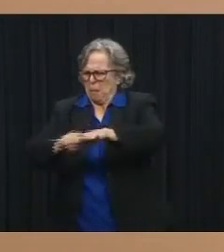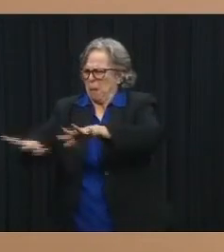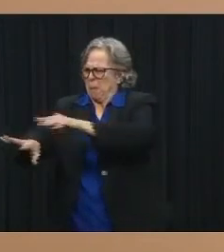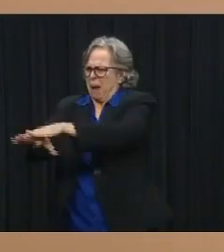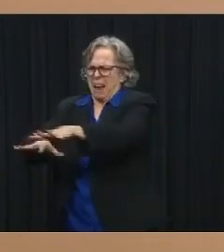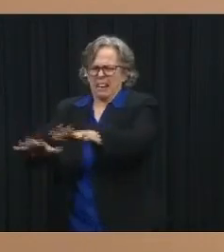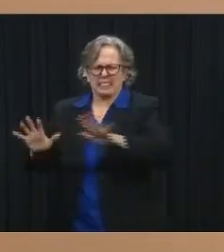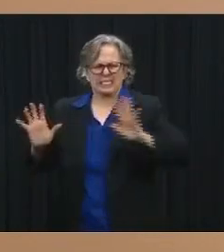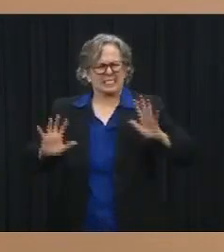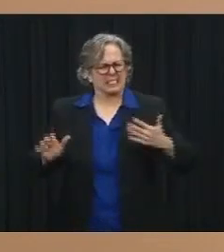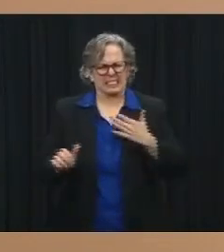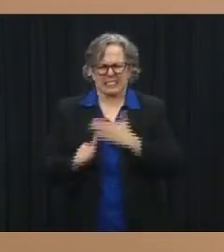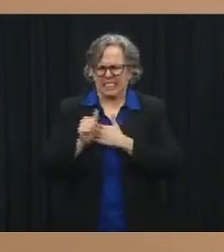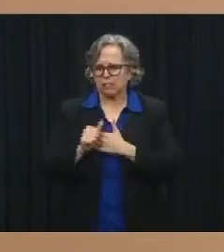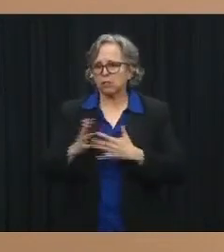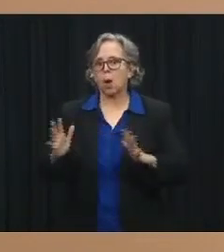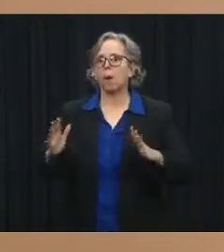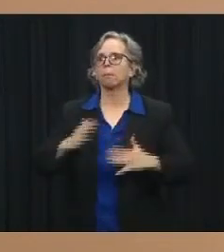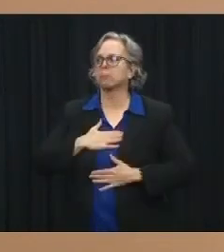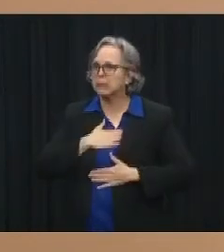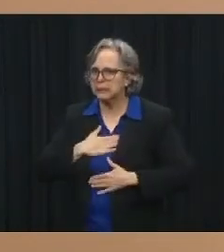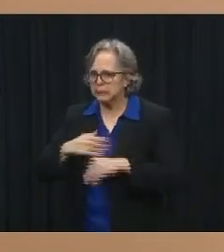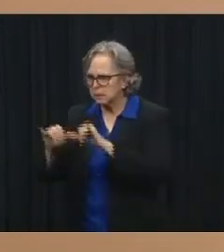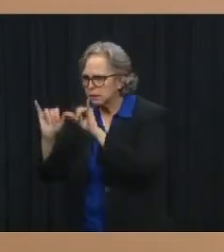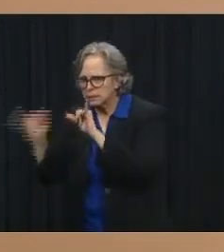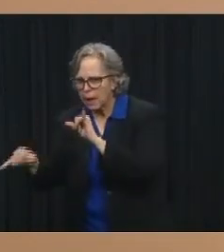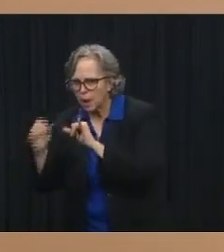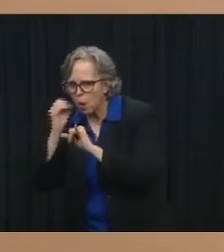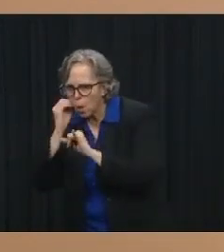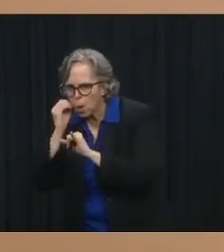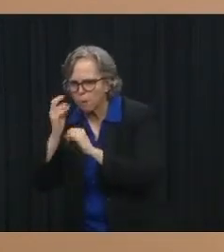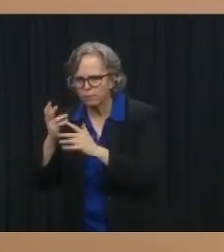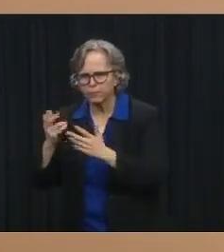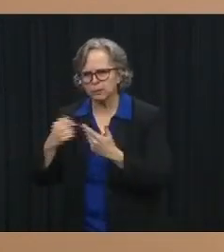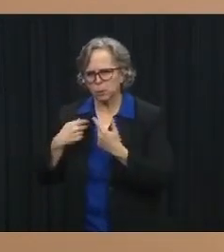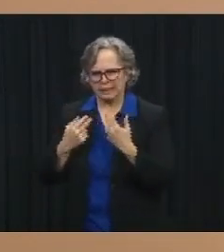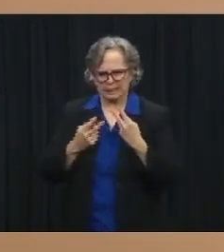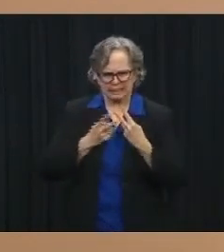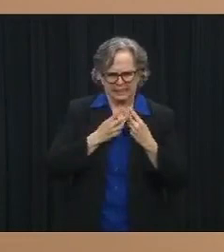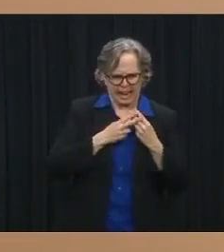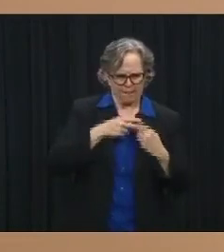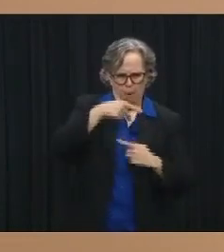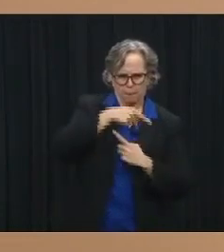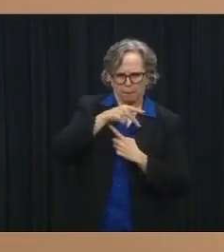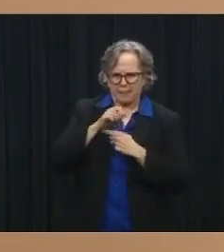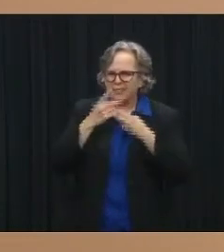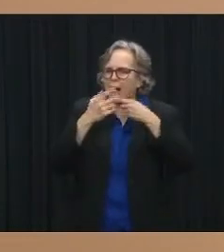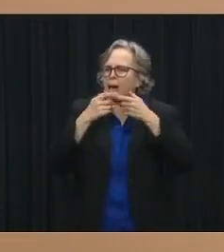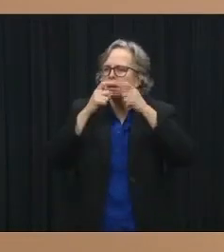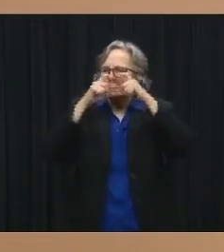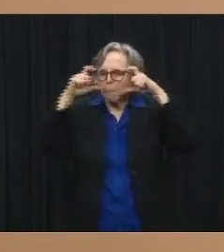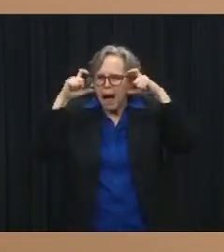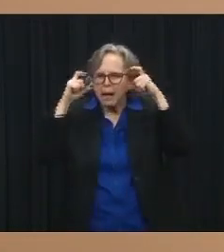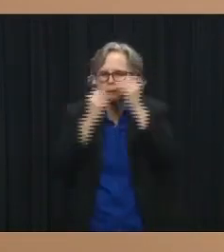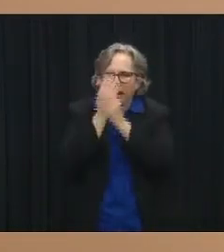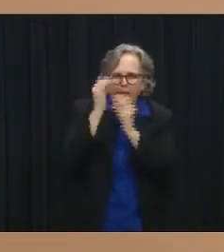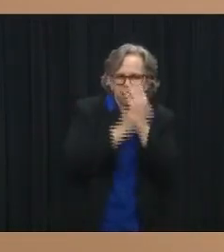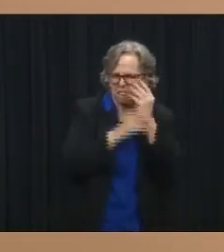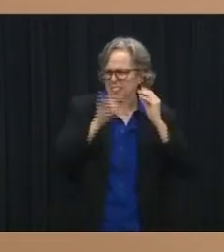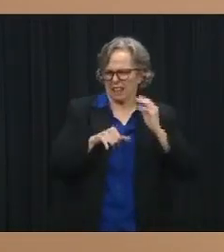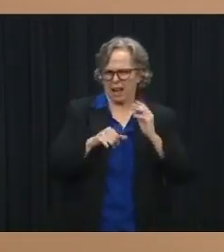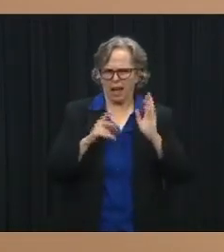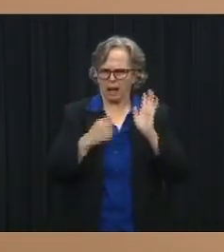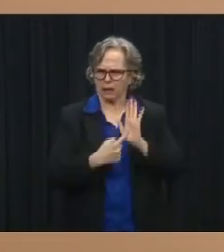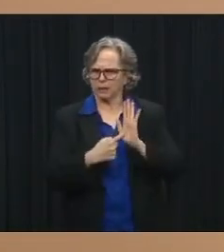not in your waiting room and conserve that PPE, the better. So that brings me to the next thing, our PPE.